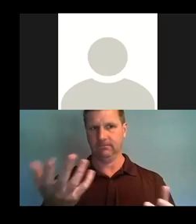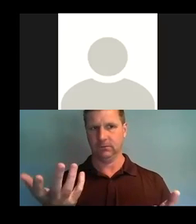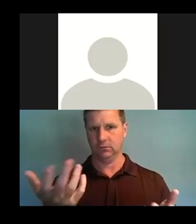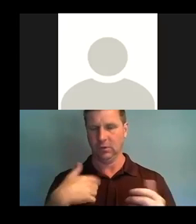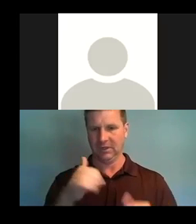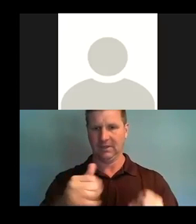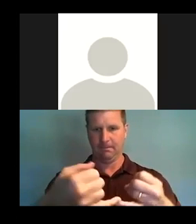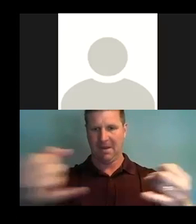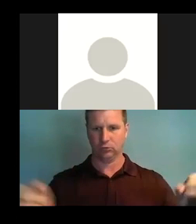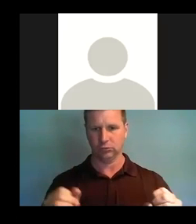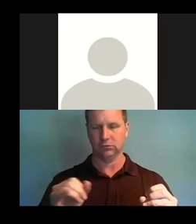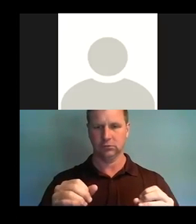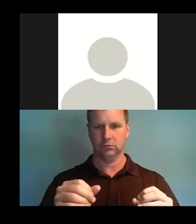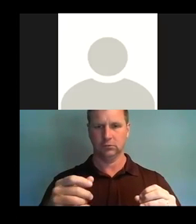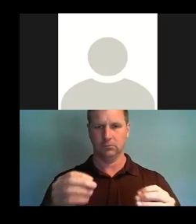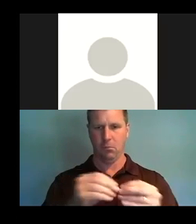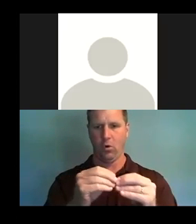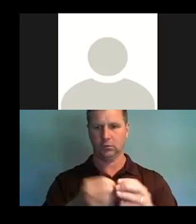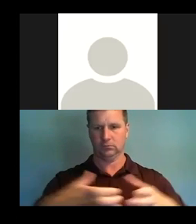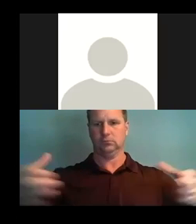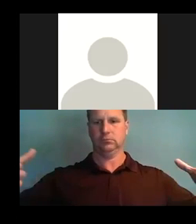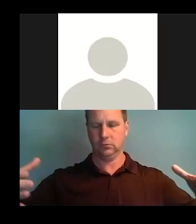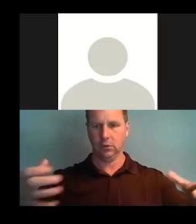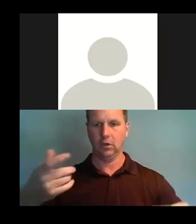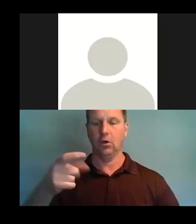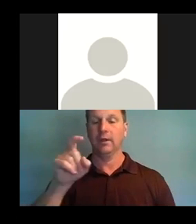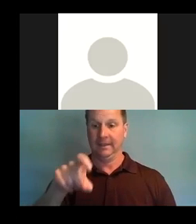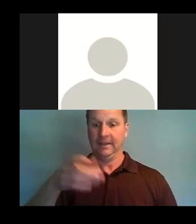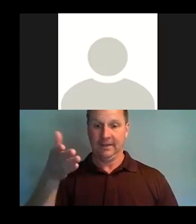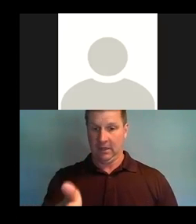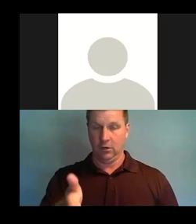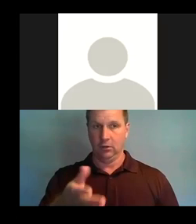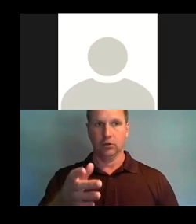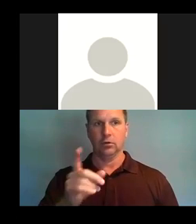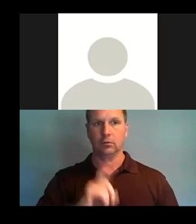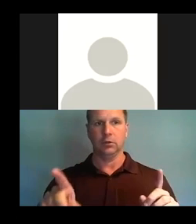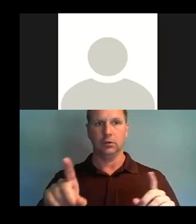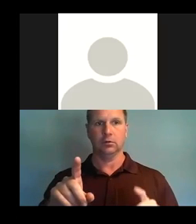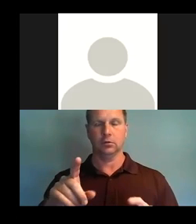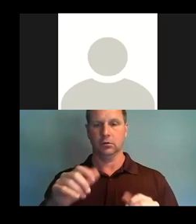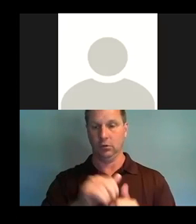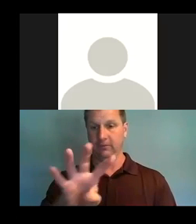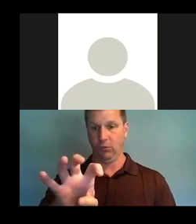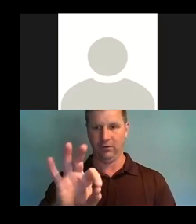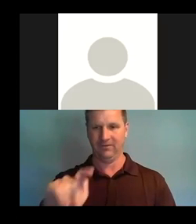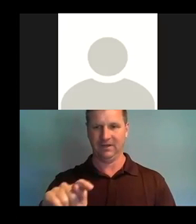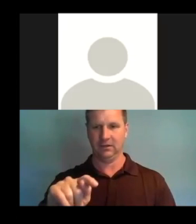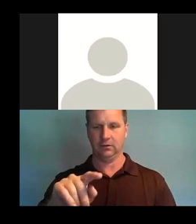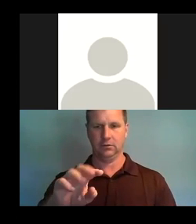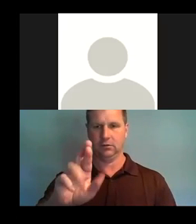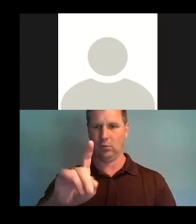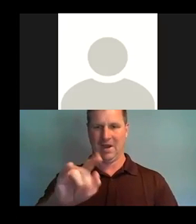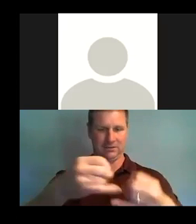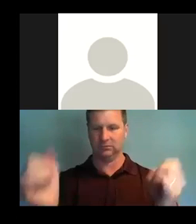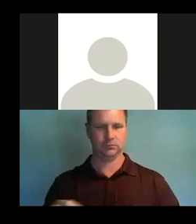the boundaries extended, but the need is there. It's just that with 400 feet radius, it's extremely